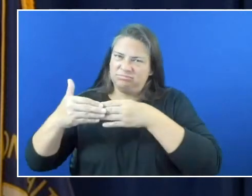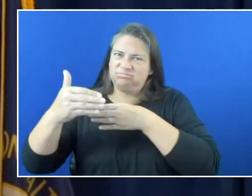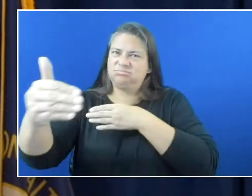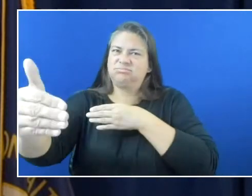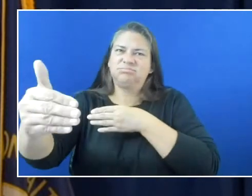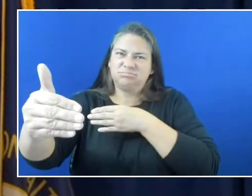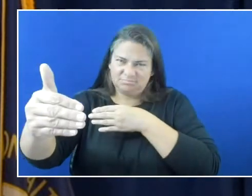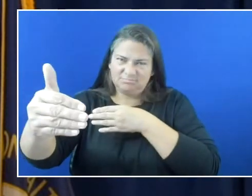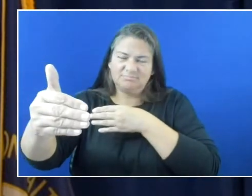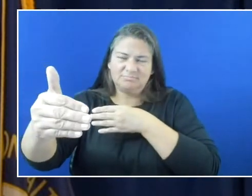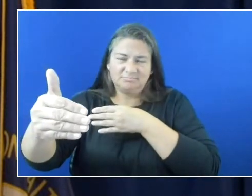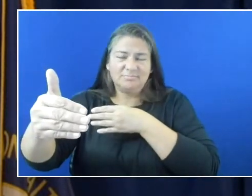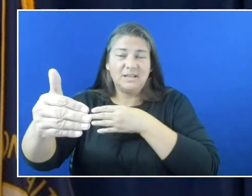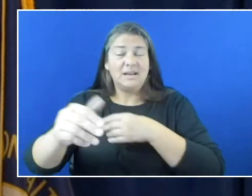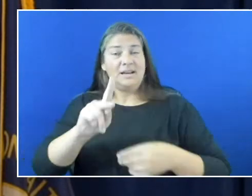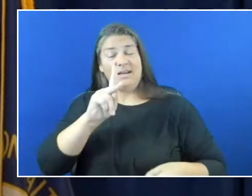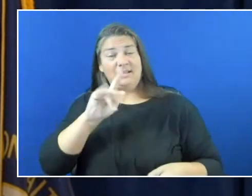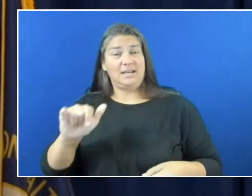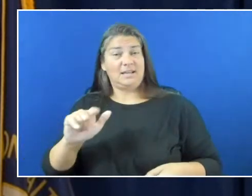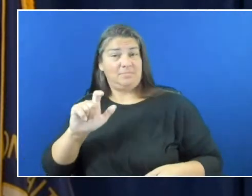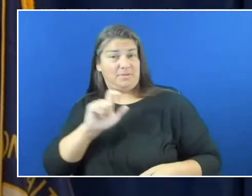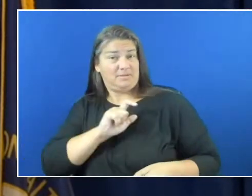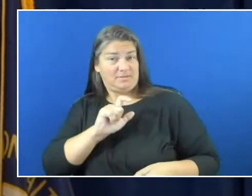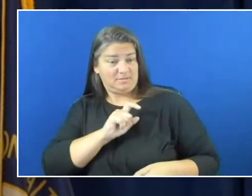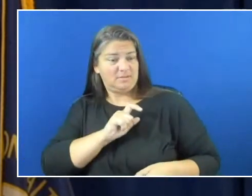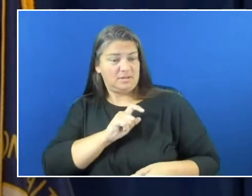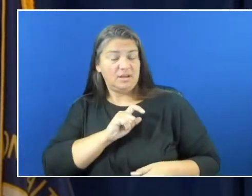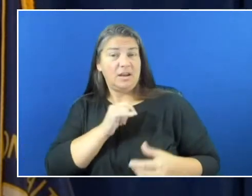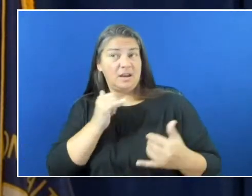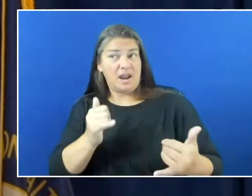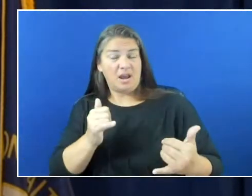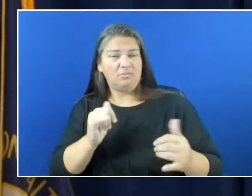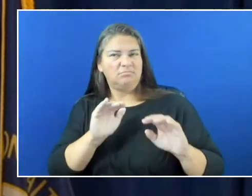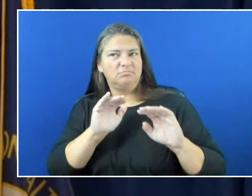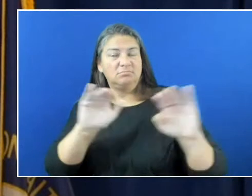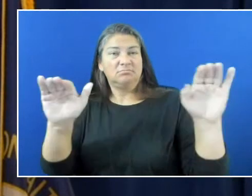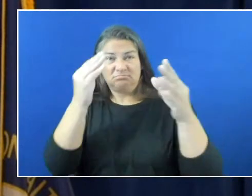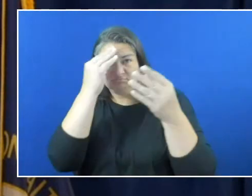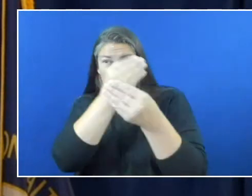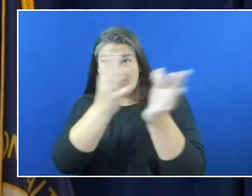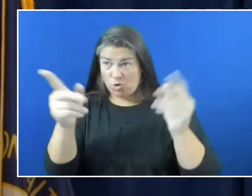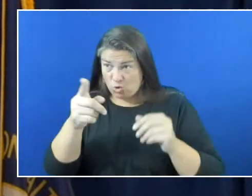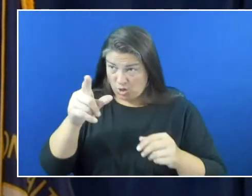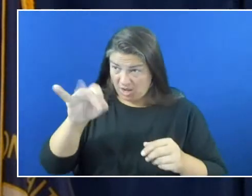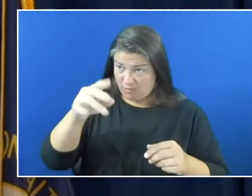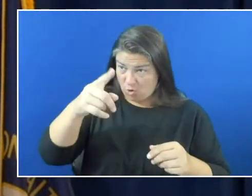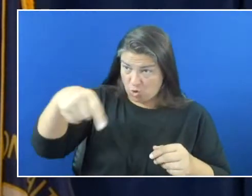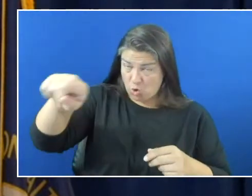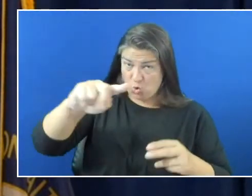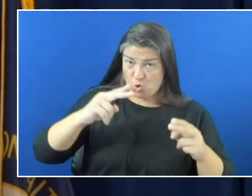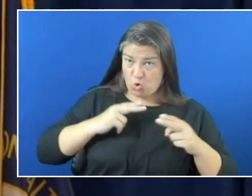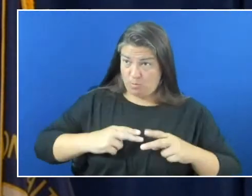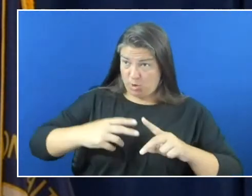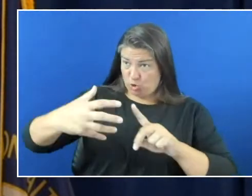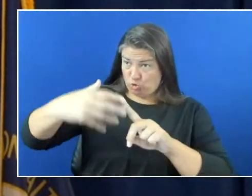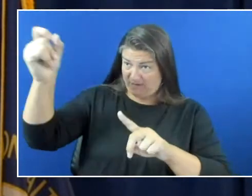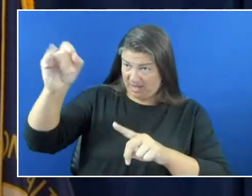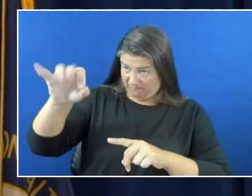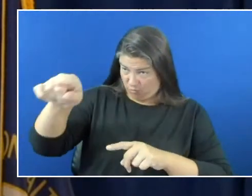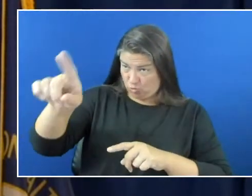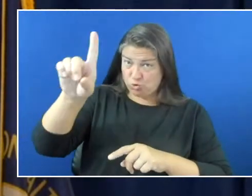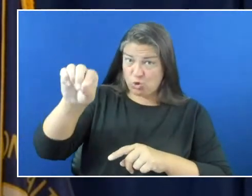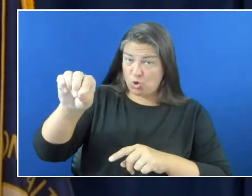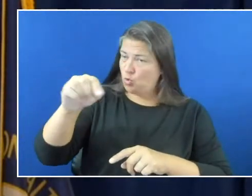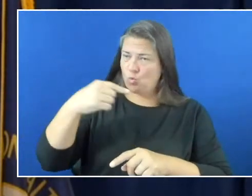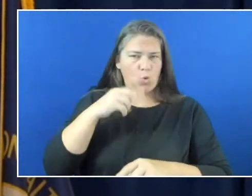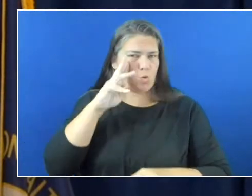Kentucky law enforcement has sent a message to those involved in human trafficking that we will not tolerate such, and we will